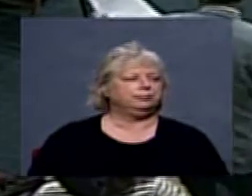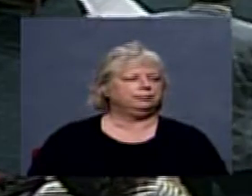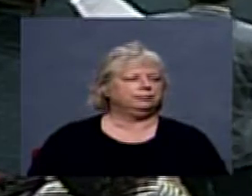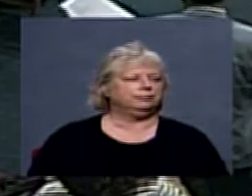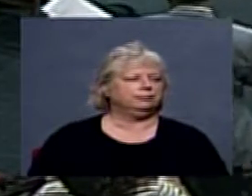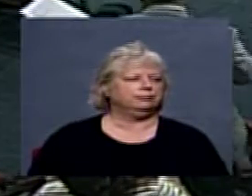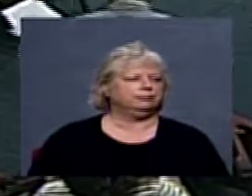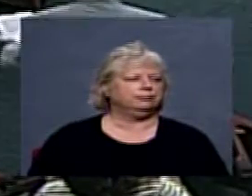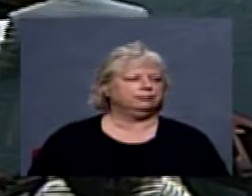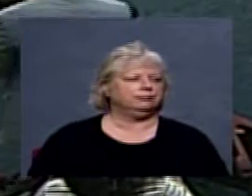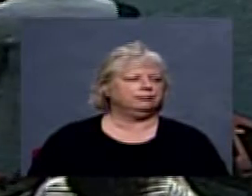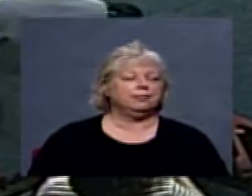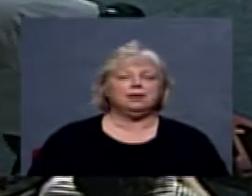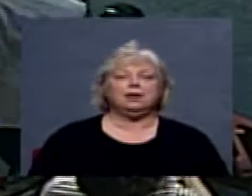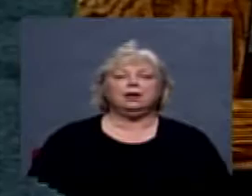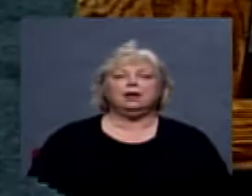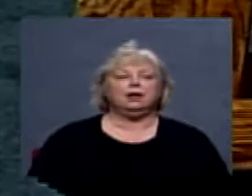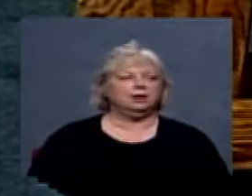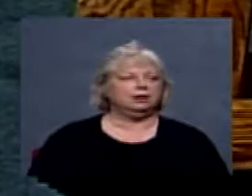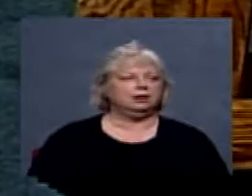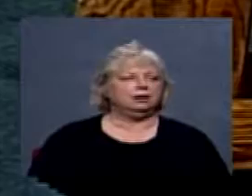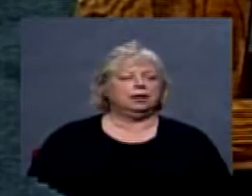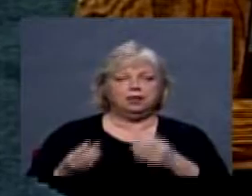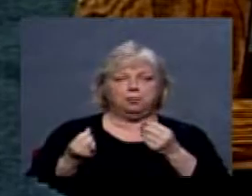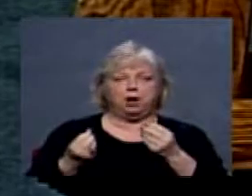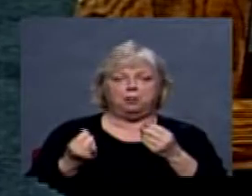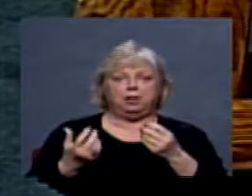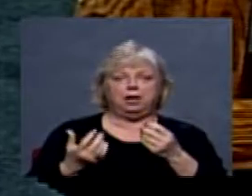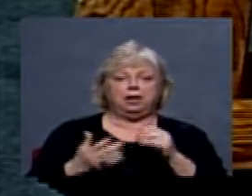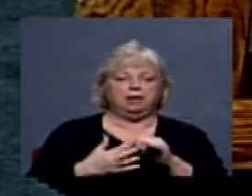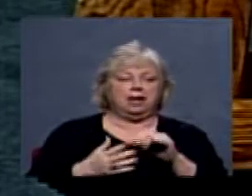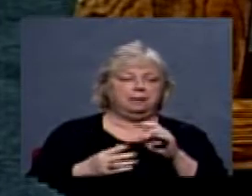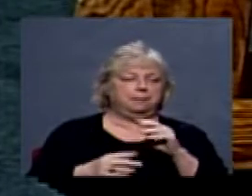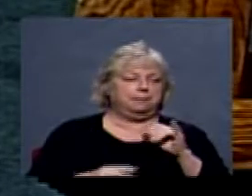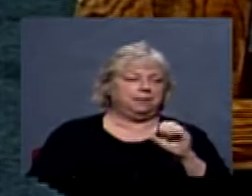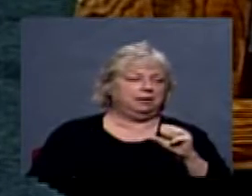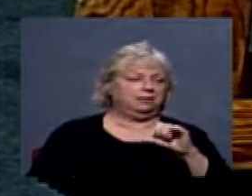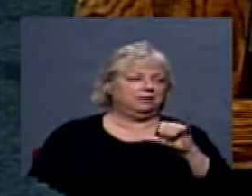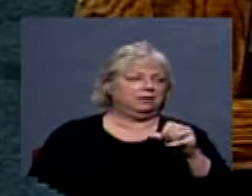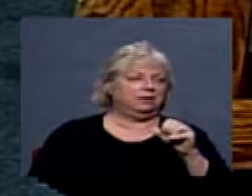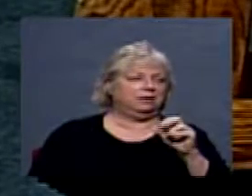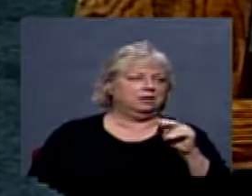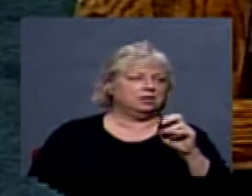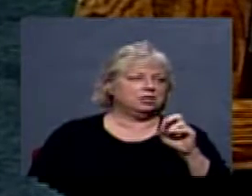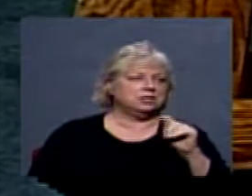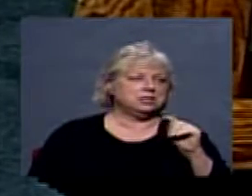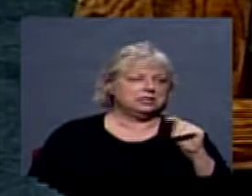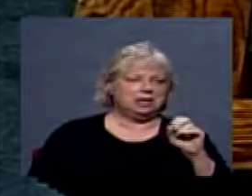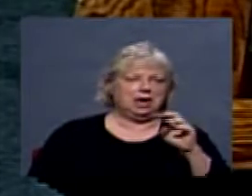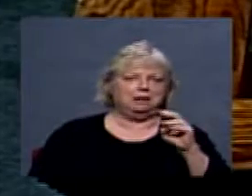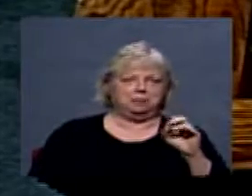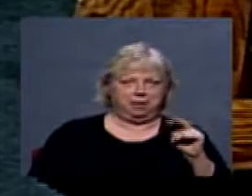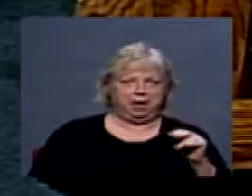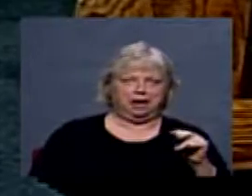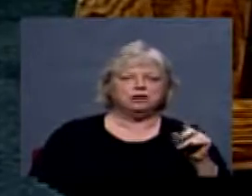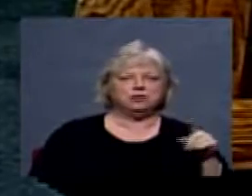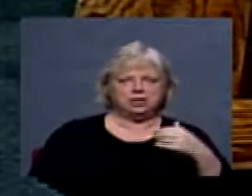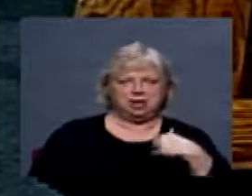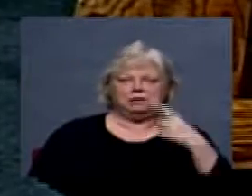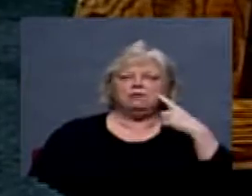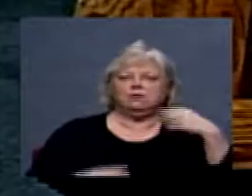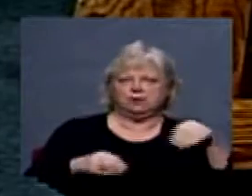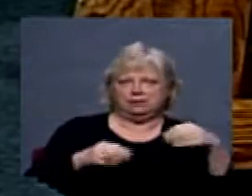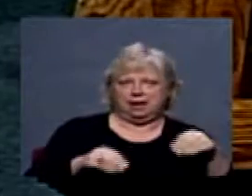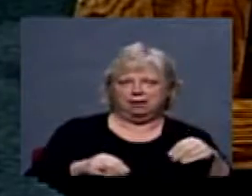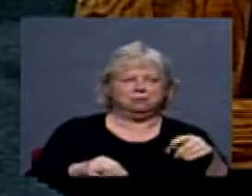Okay. The property that Miss Jeanette Mann owns is for sale currently.